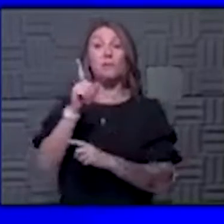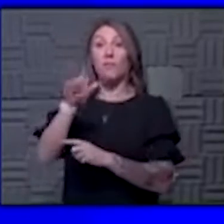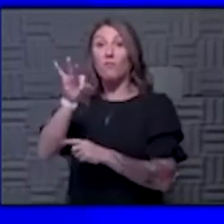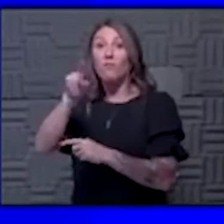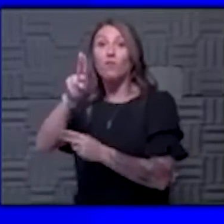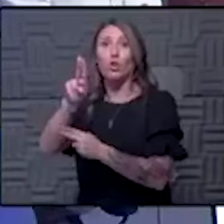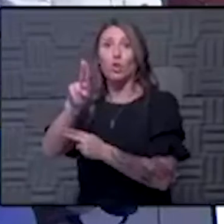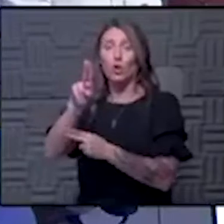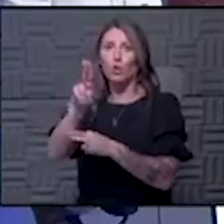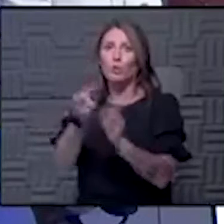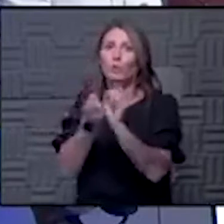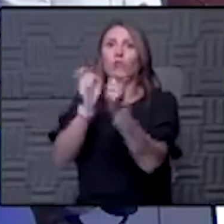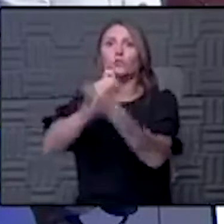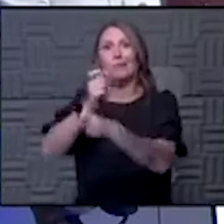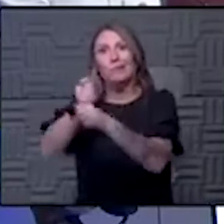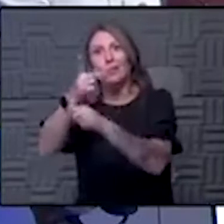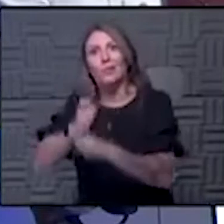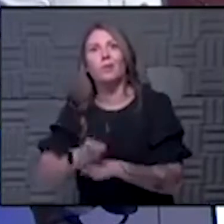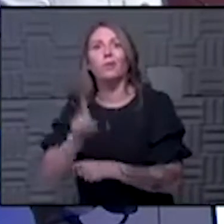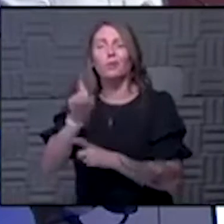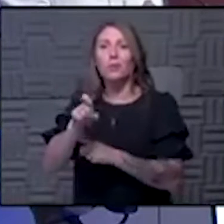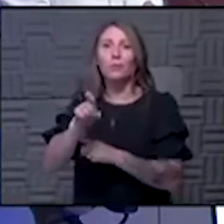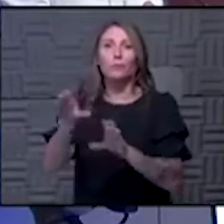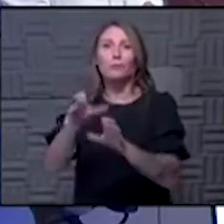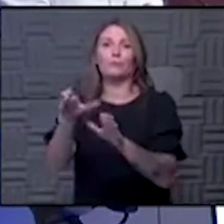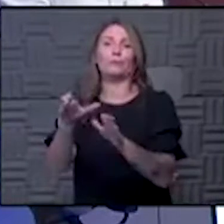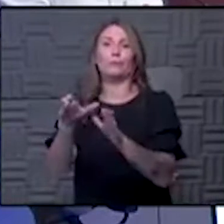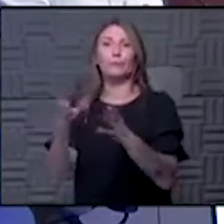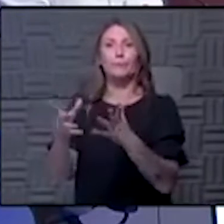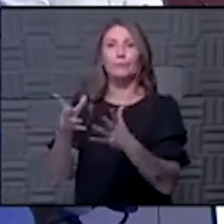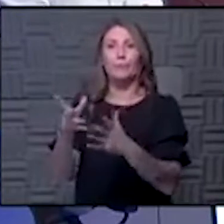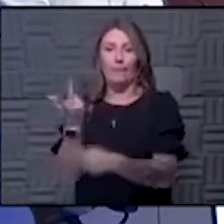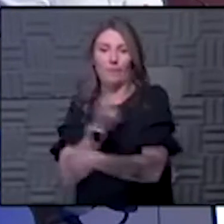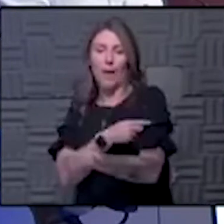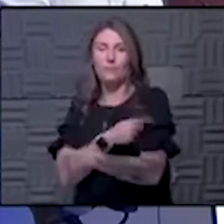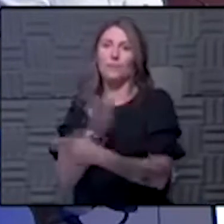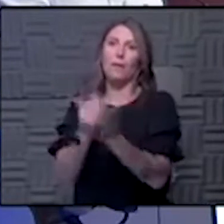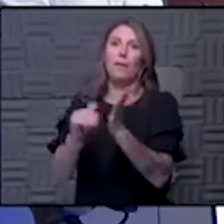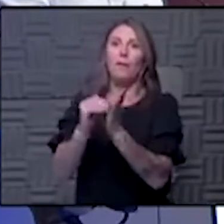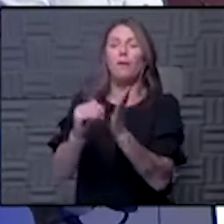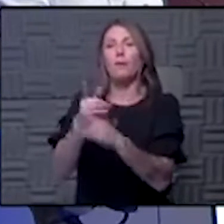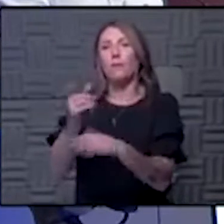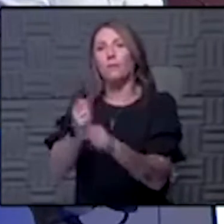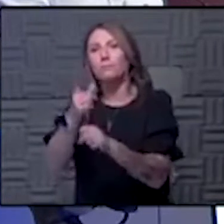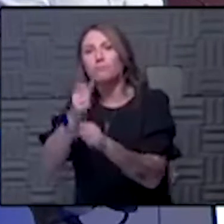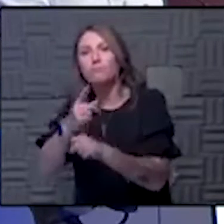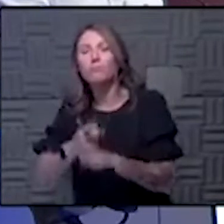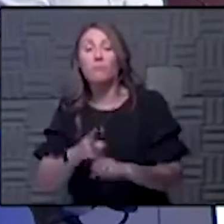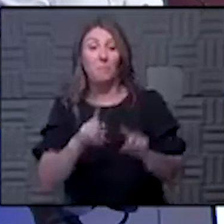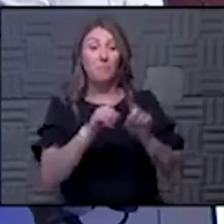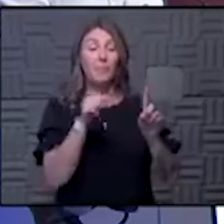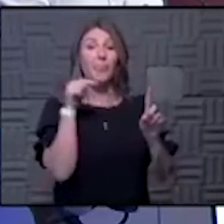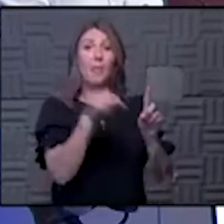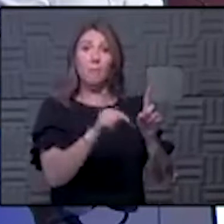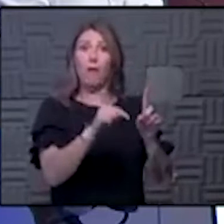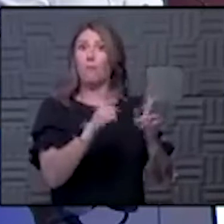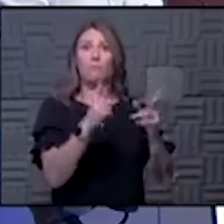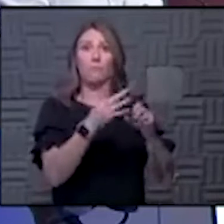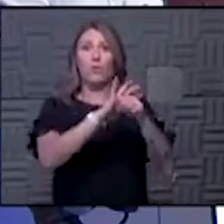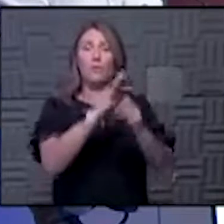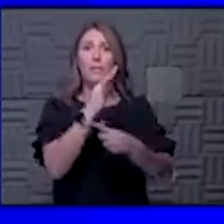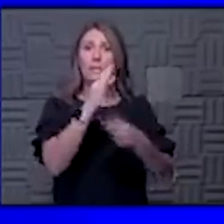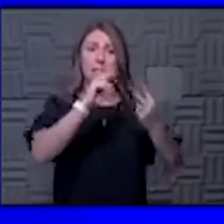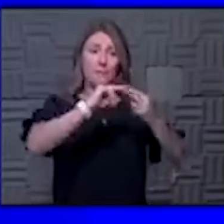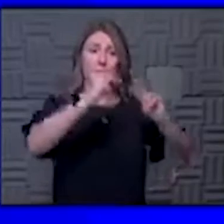every year, so we have to redo the vaccine. Right. But the deadly part of SARS-CoV-2 appears to be stable, and if it mutated away, we would be just fine with that anyway.